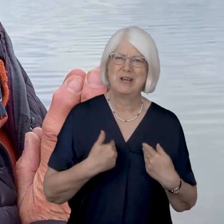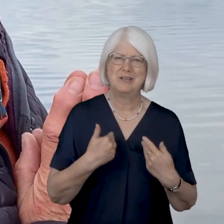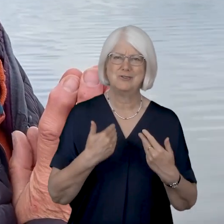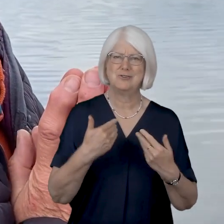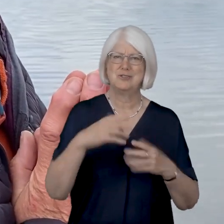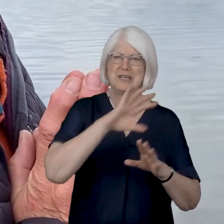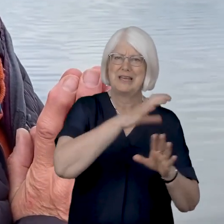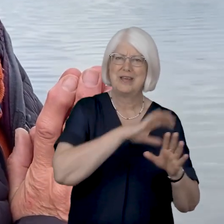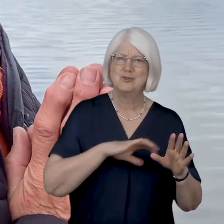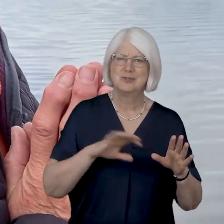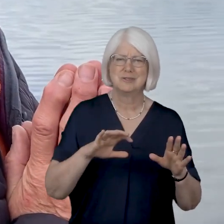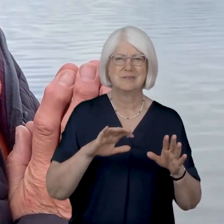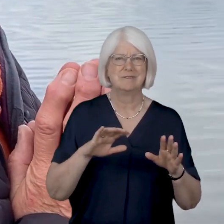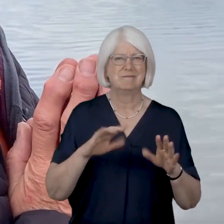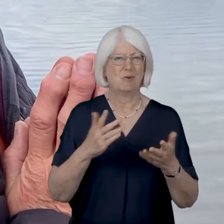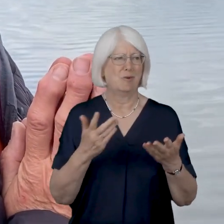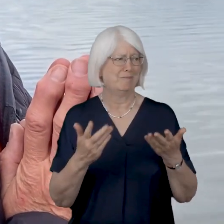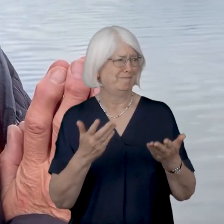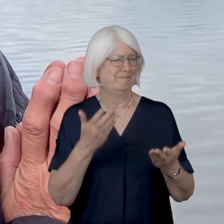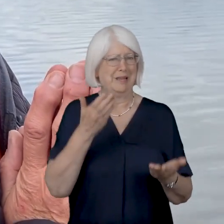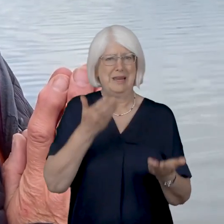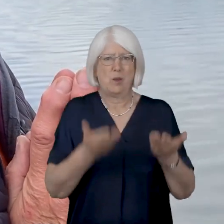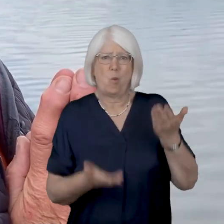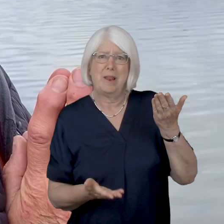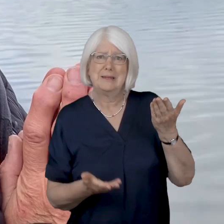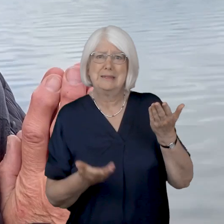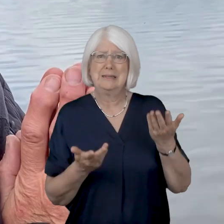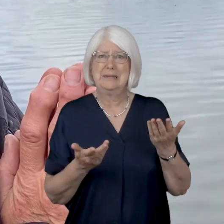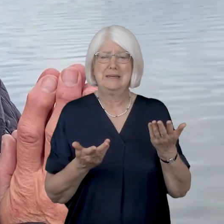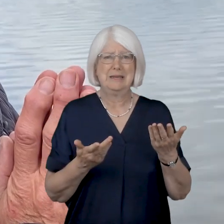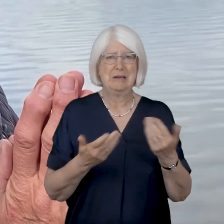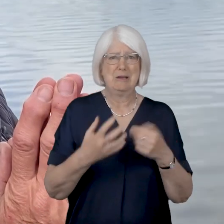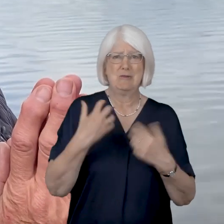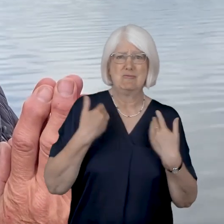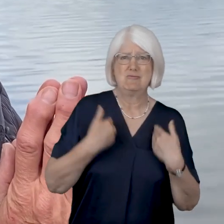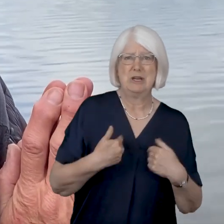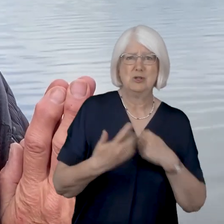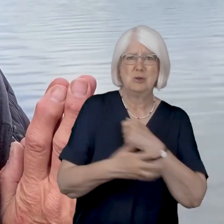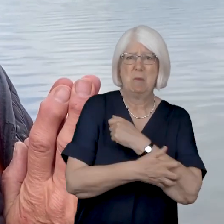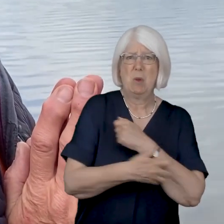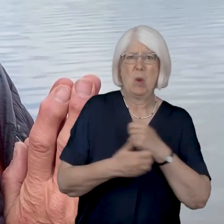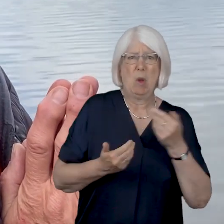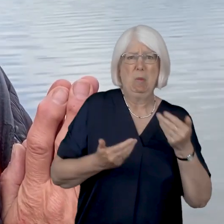For the inequality of the rich and the poor.